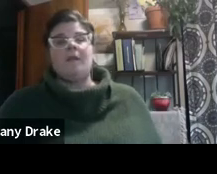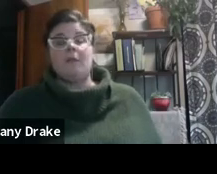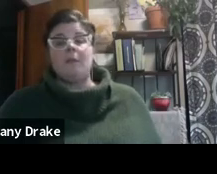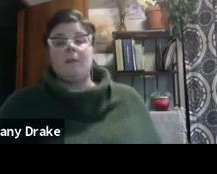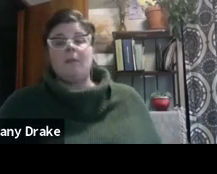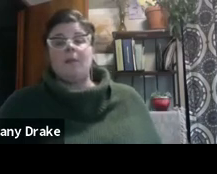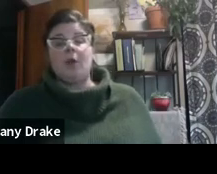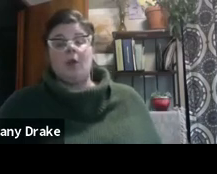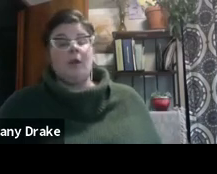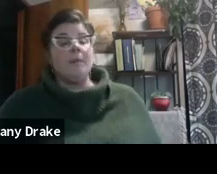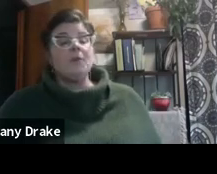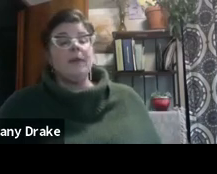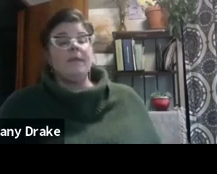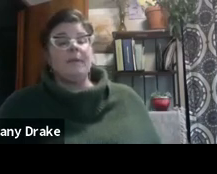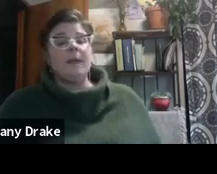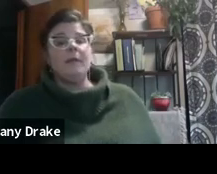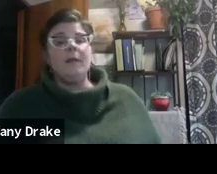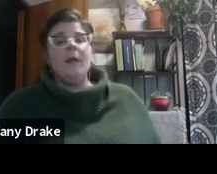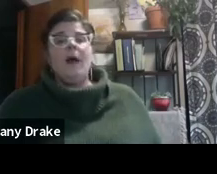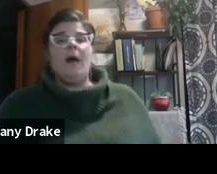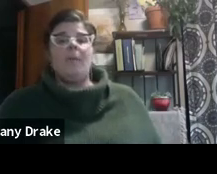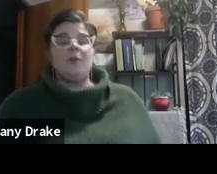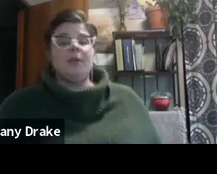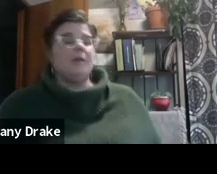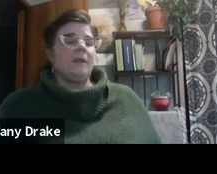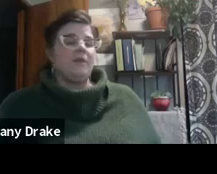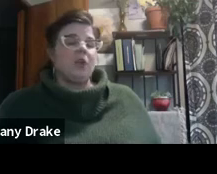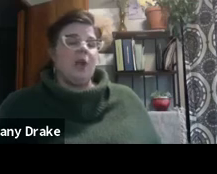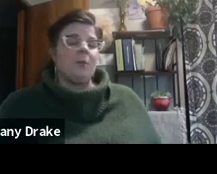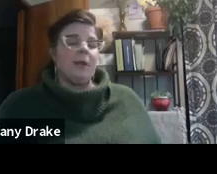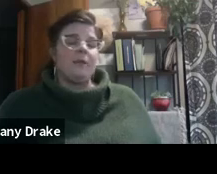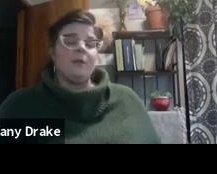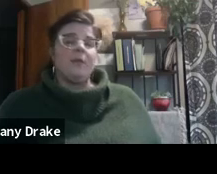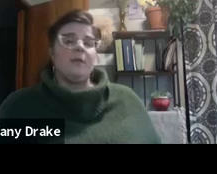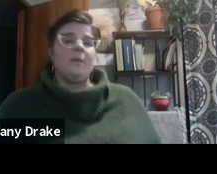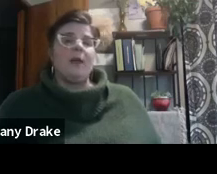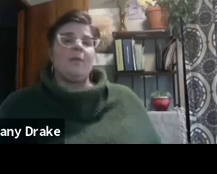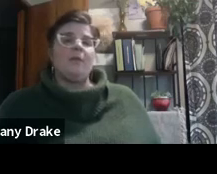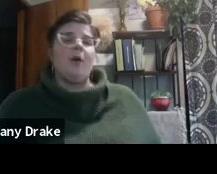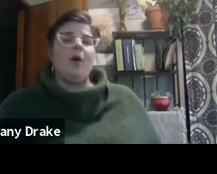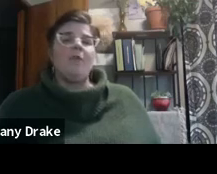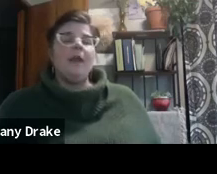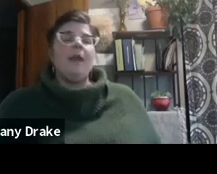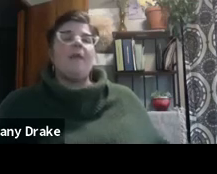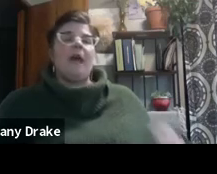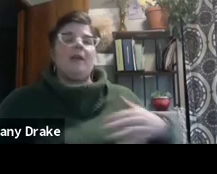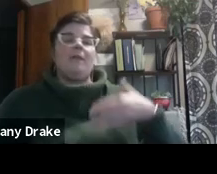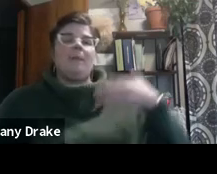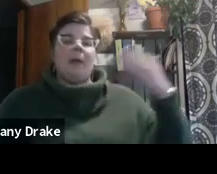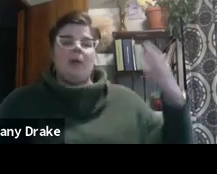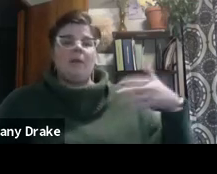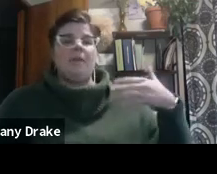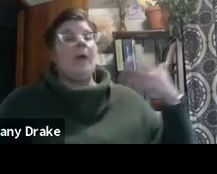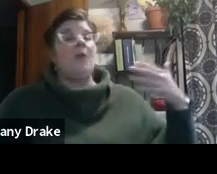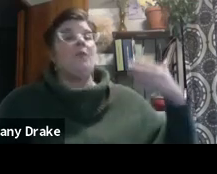is sexual abuse occurring between siblings, particularly if Child Protective Services becomes involved, then